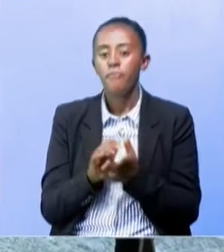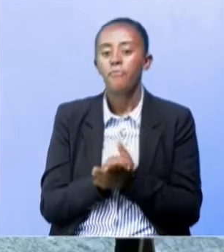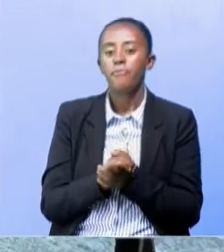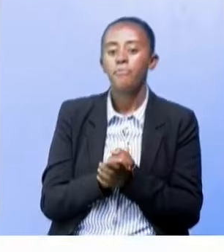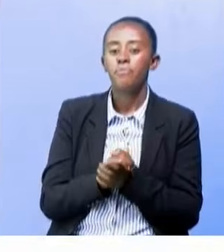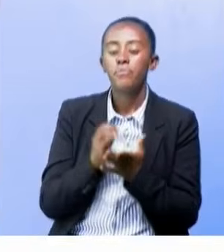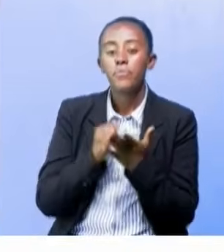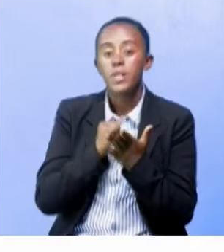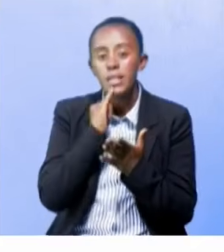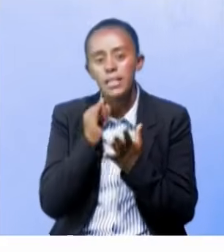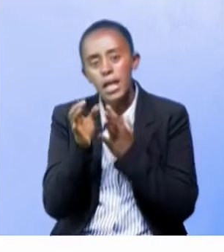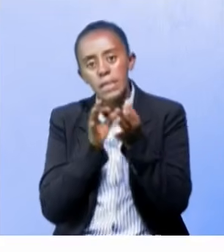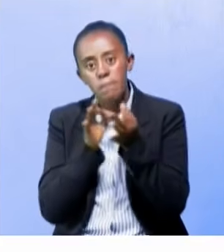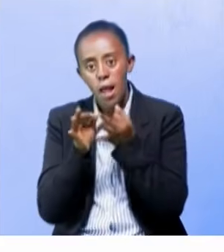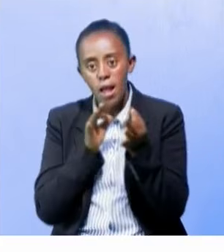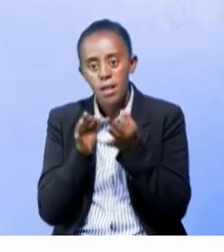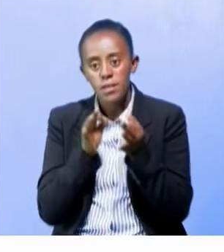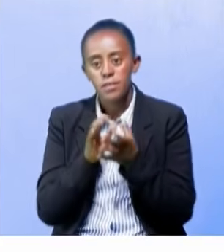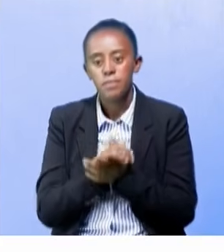it explains